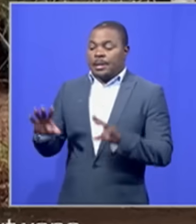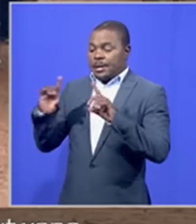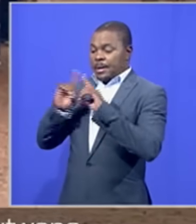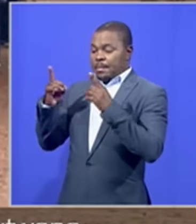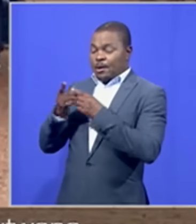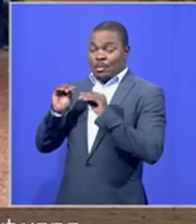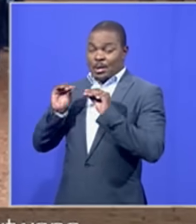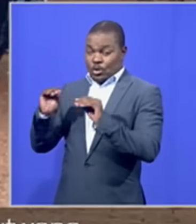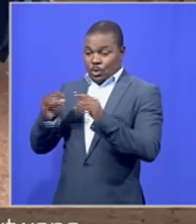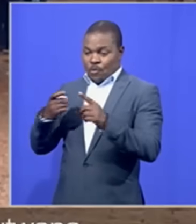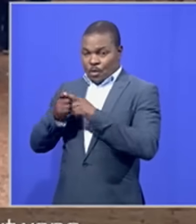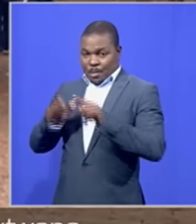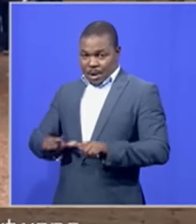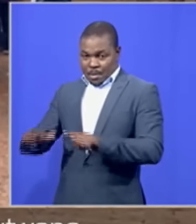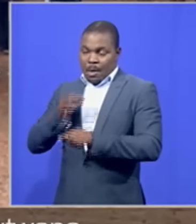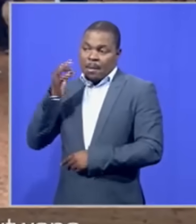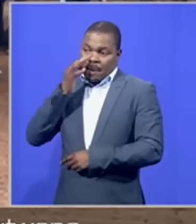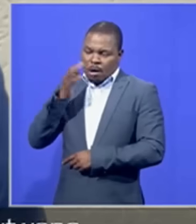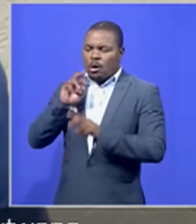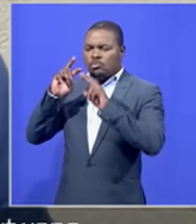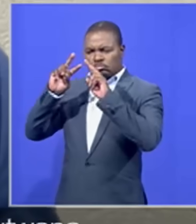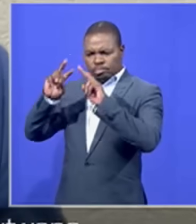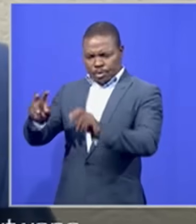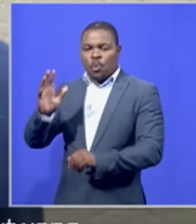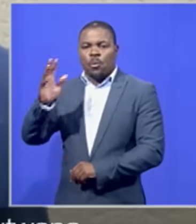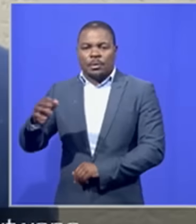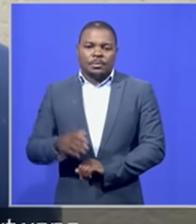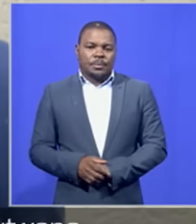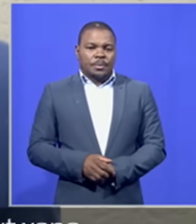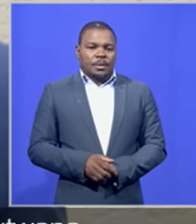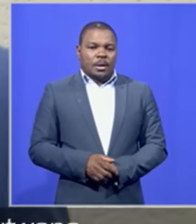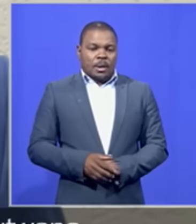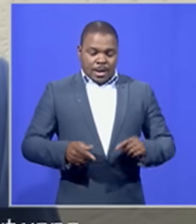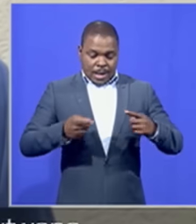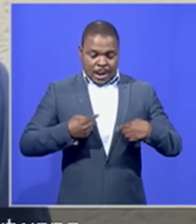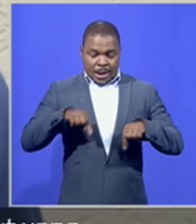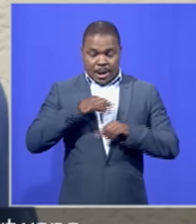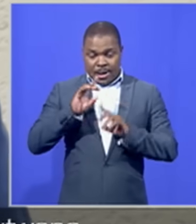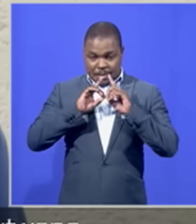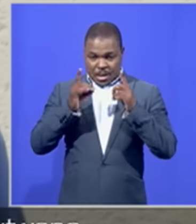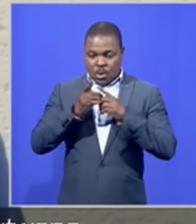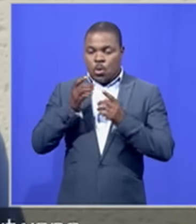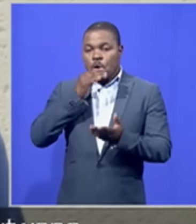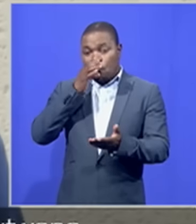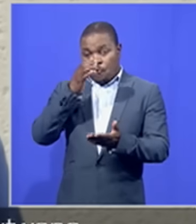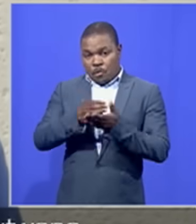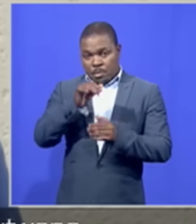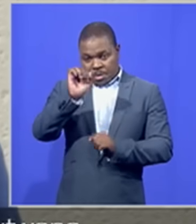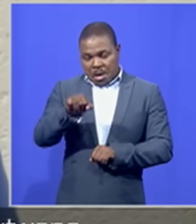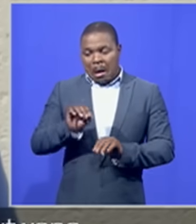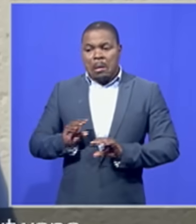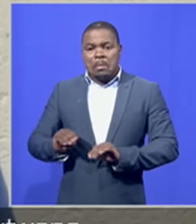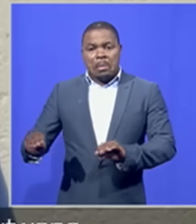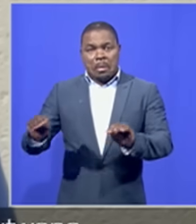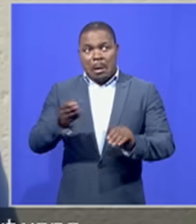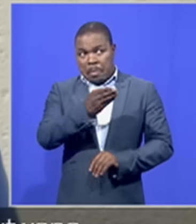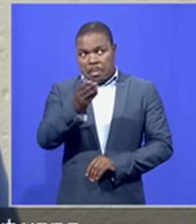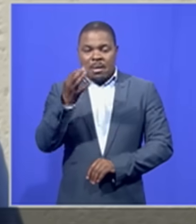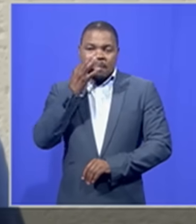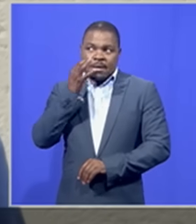e re ile go nyakišiša tiragalo ye. We can confirm as a department that there are allegations that are leveled